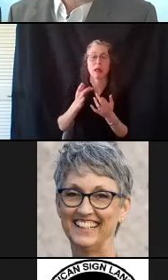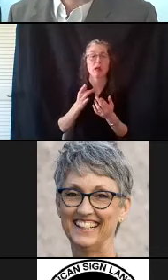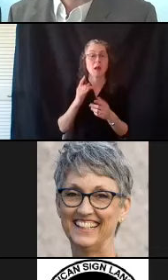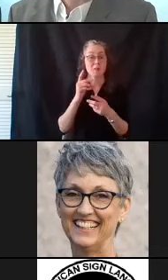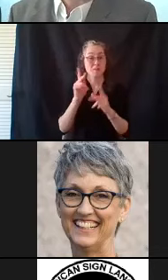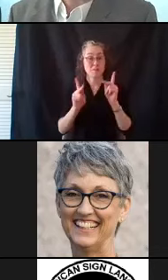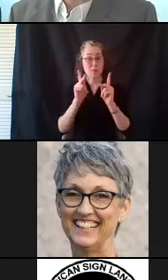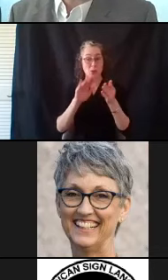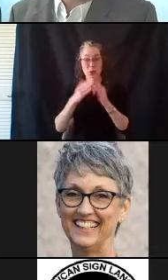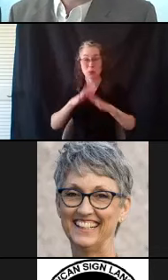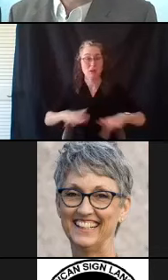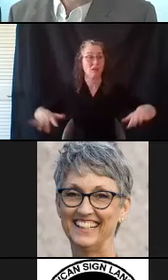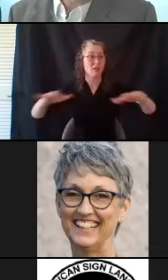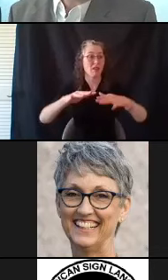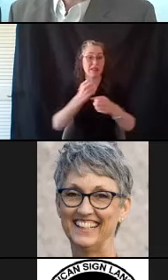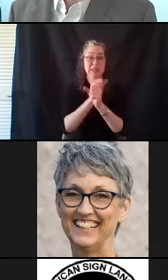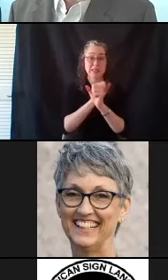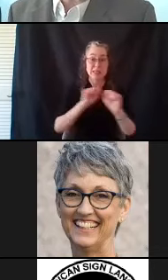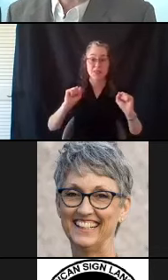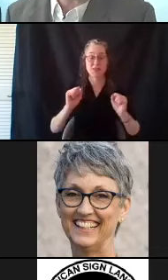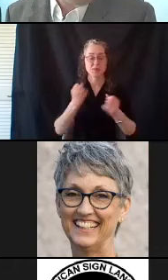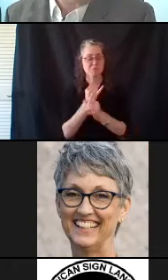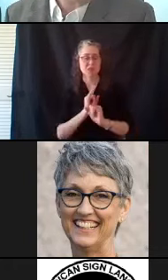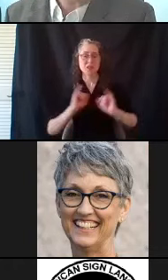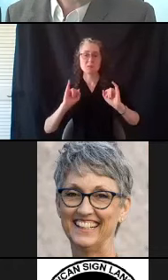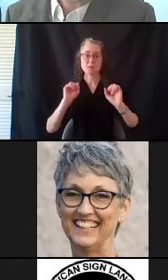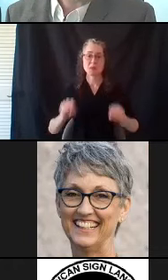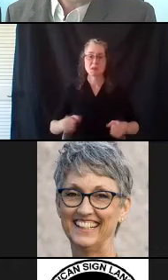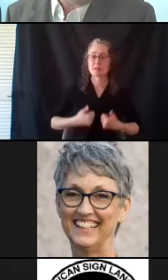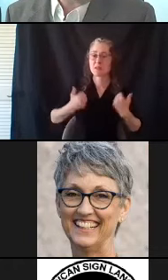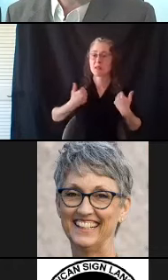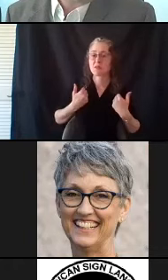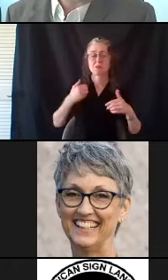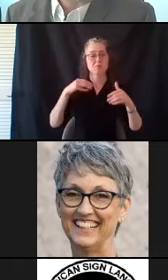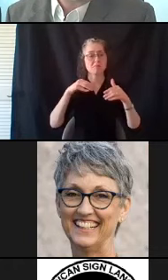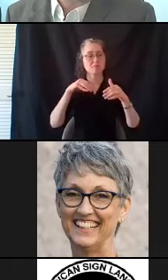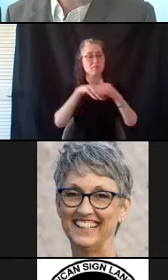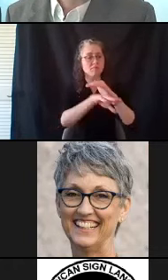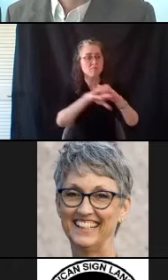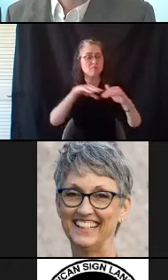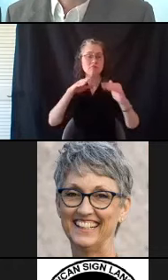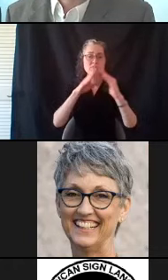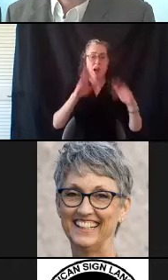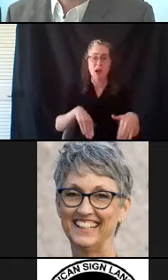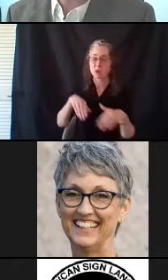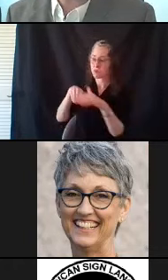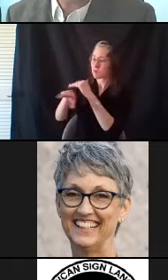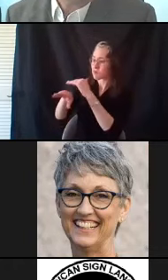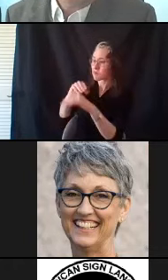to exit one's home independently or enter one's bathroom. And actually, it's